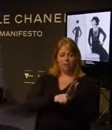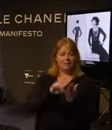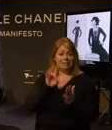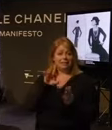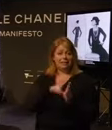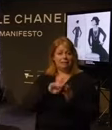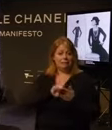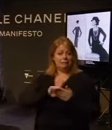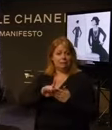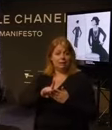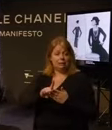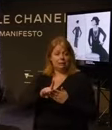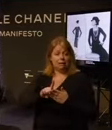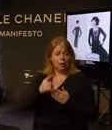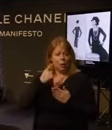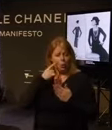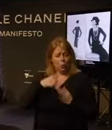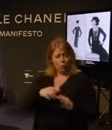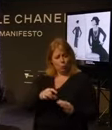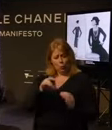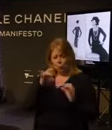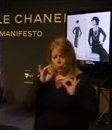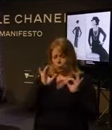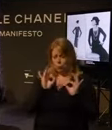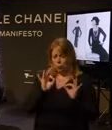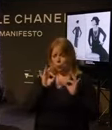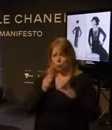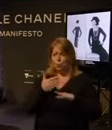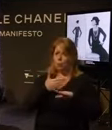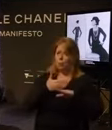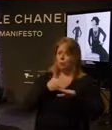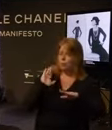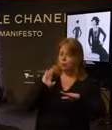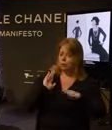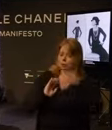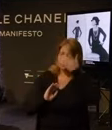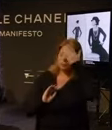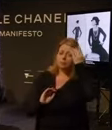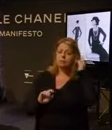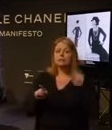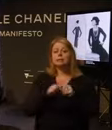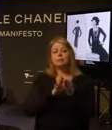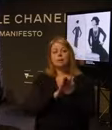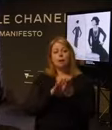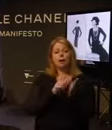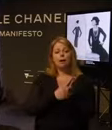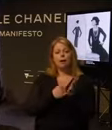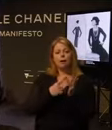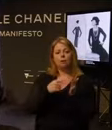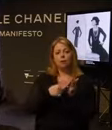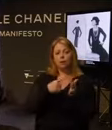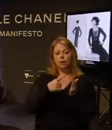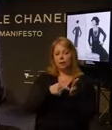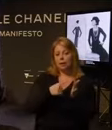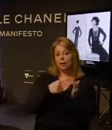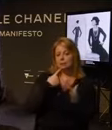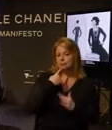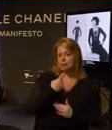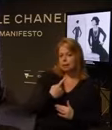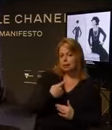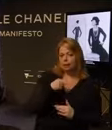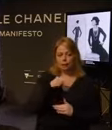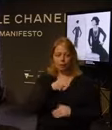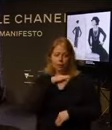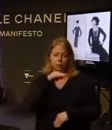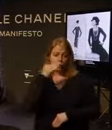10 years later, looking quintessentially modern, as Harriette said, you know, this modern woman thumbing her nose